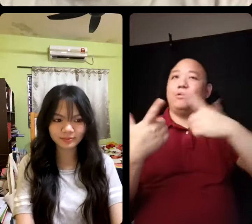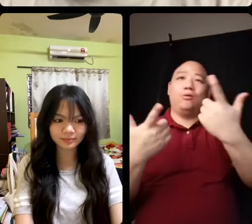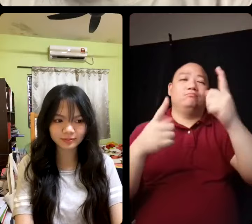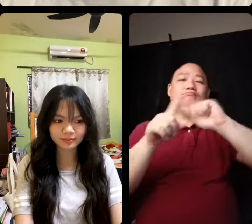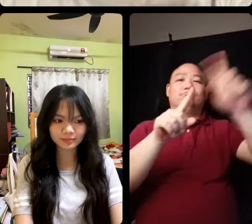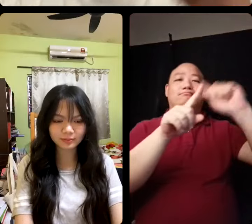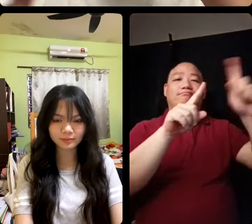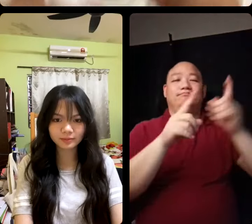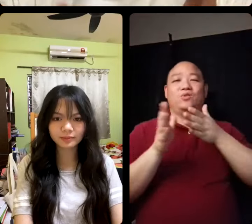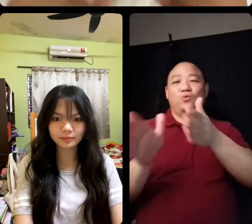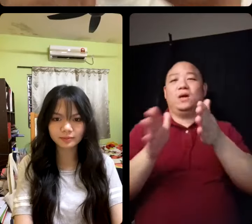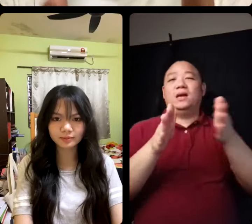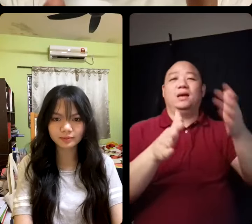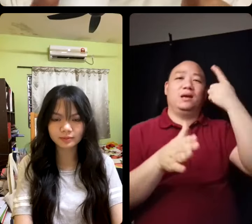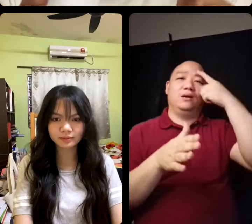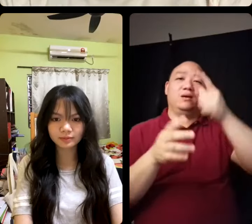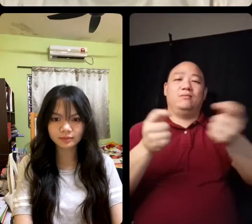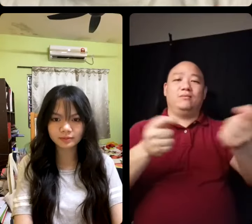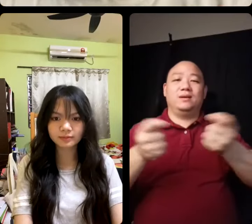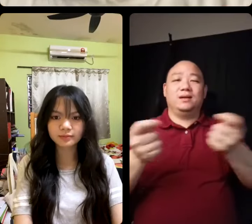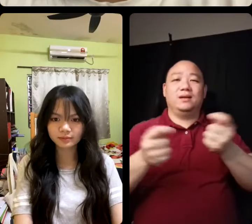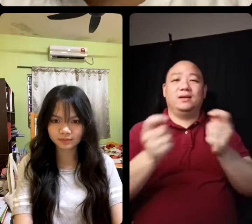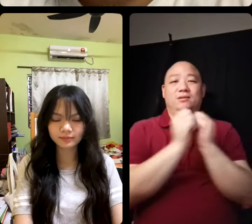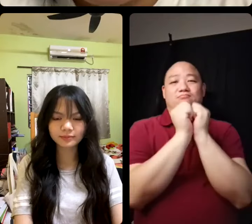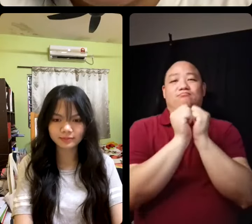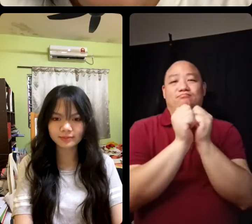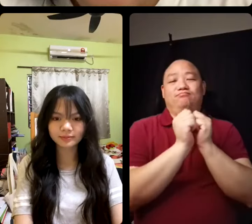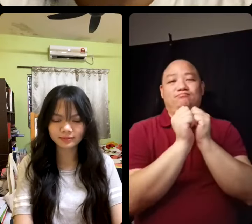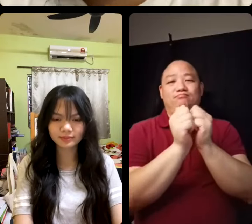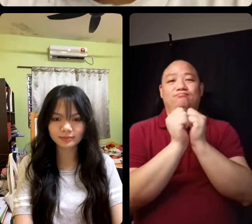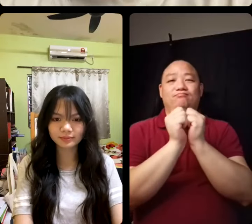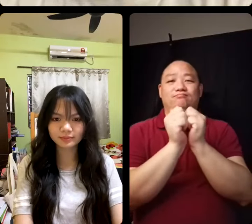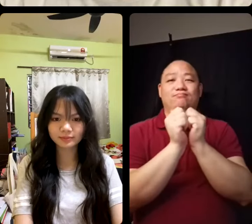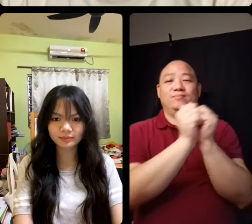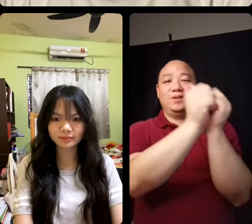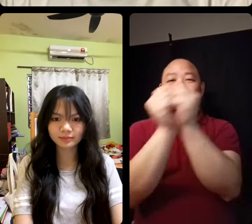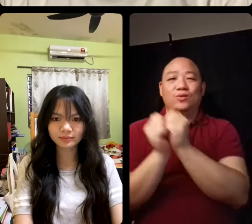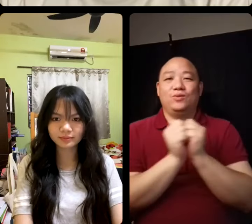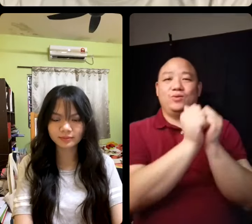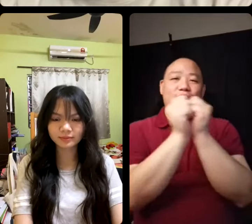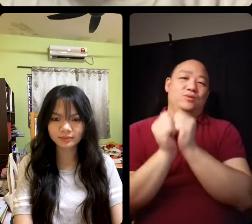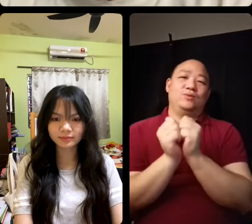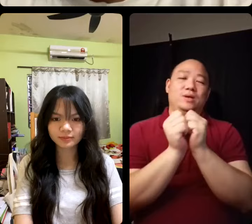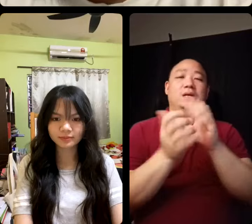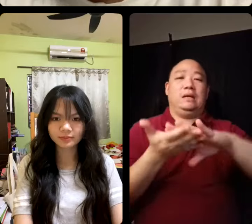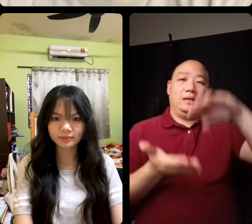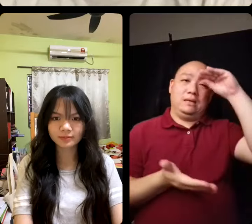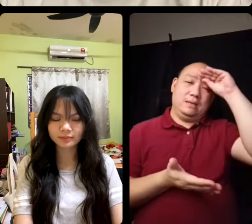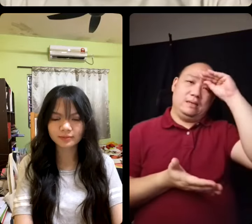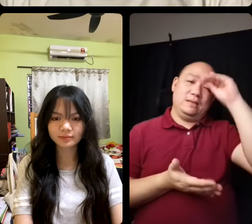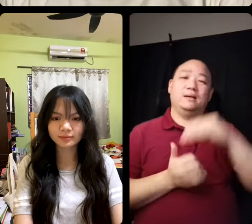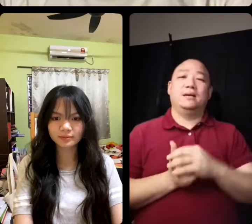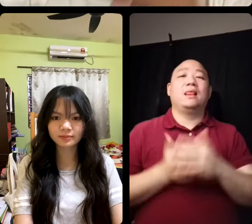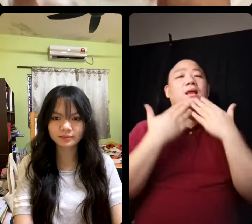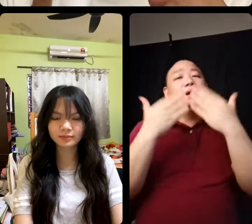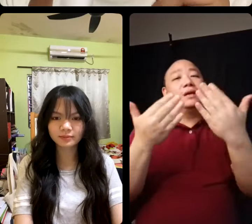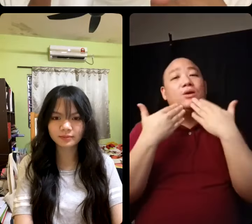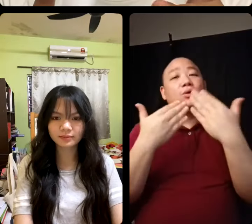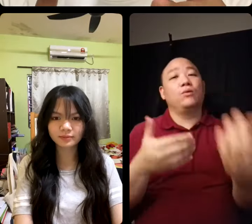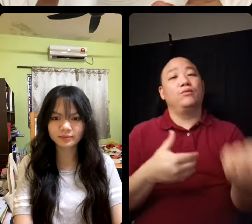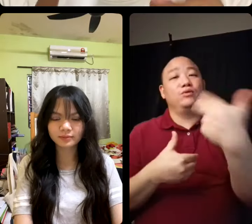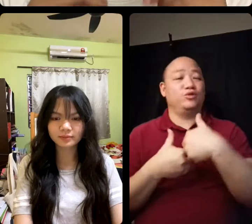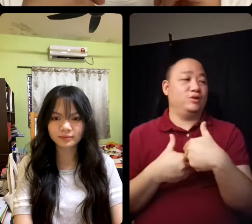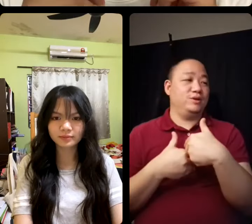learn together from you juga. All right. So yes, thank you so much, everyone, for joining us. If let's say you find